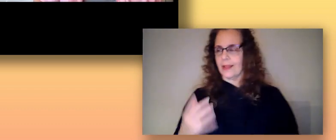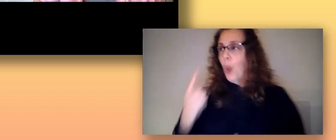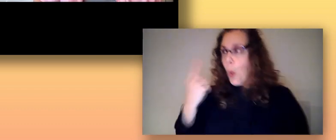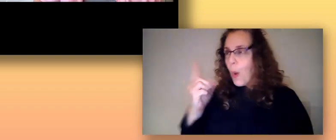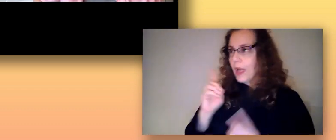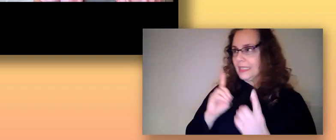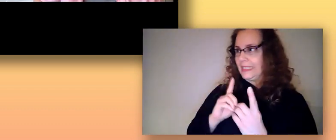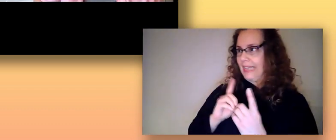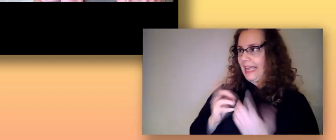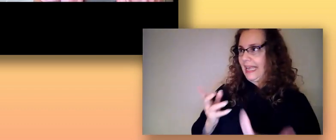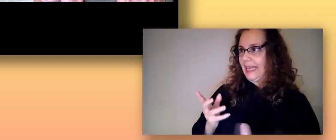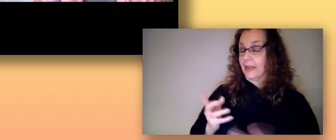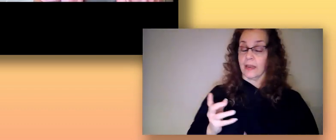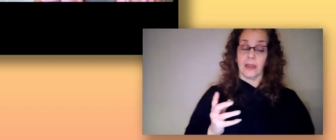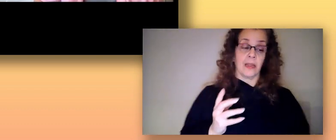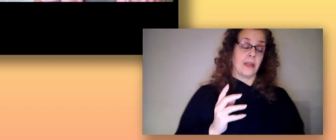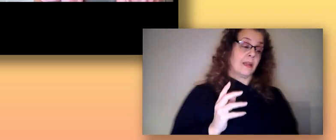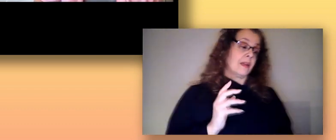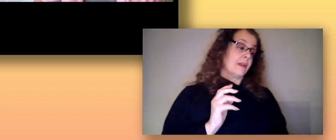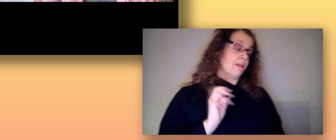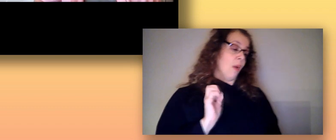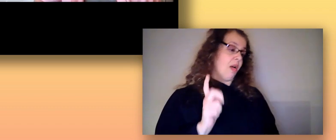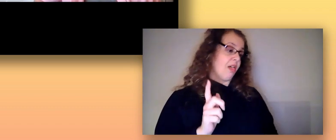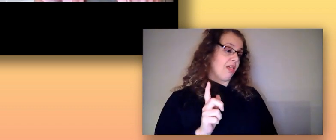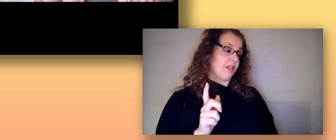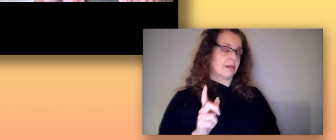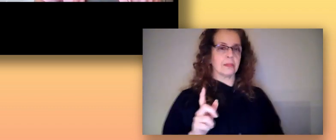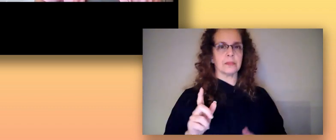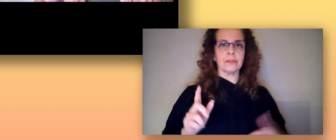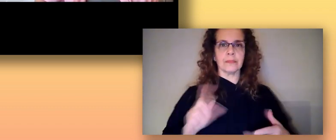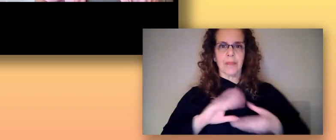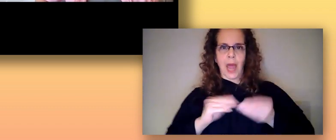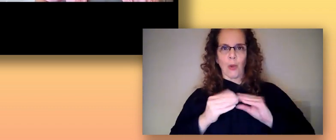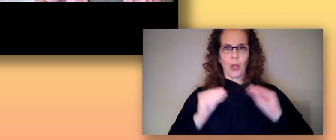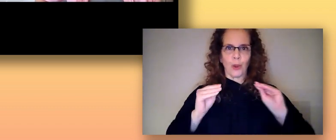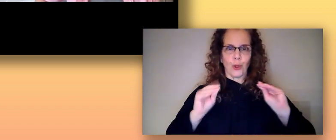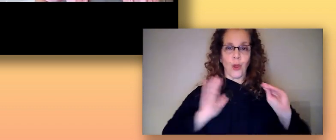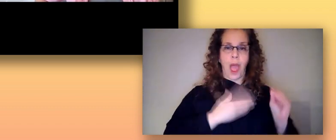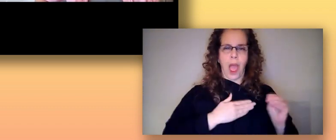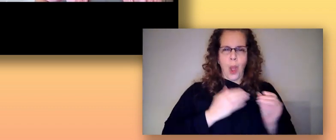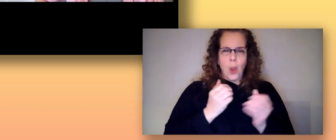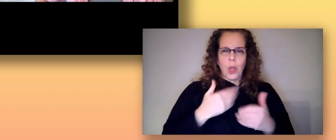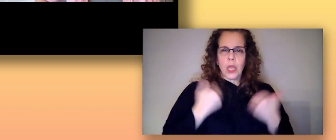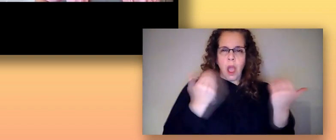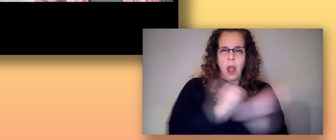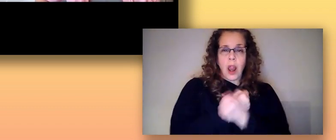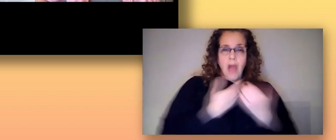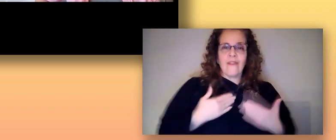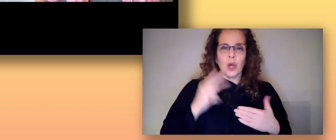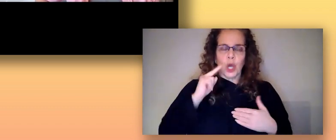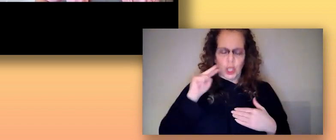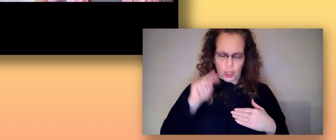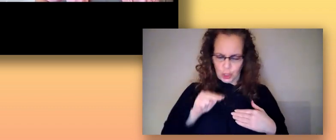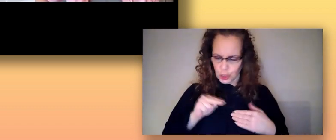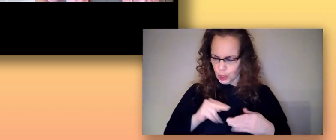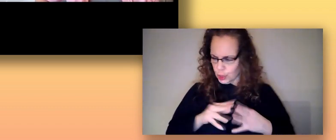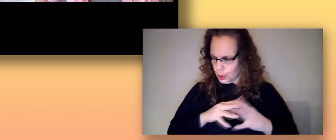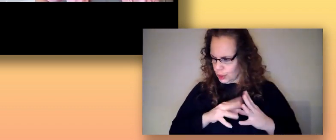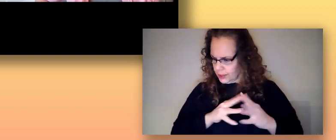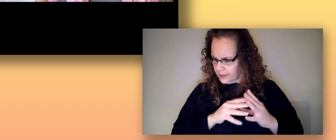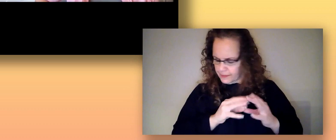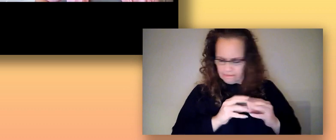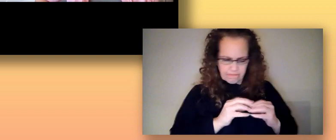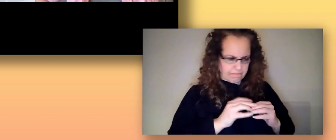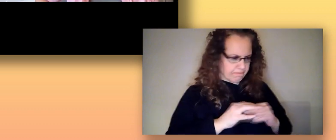date. Well... Our young lover, Eduardo, looks down at the sand and rubs his feet into